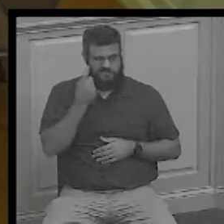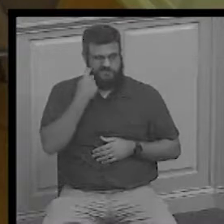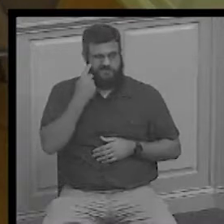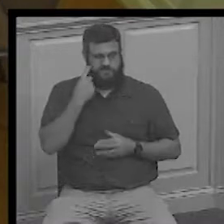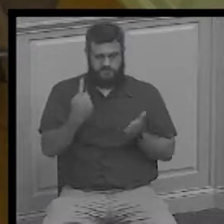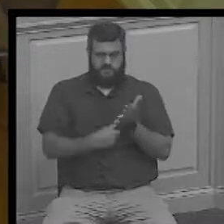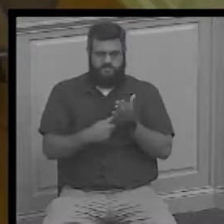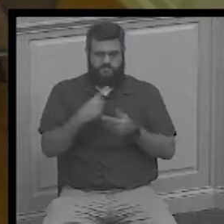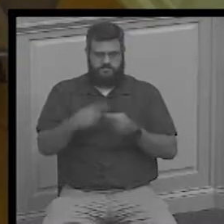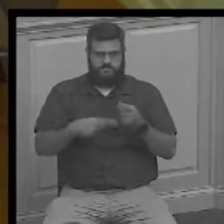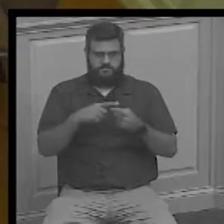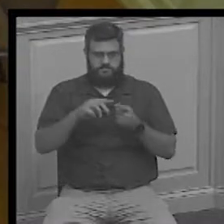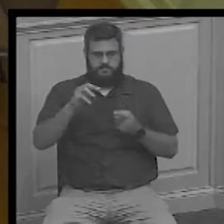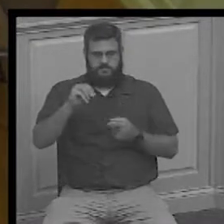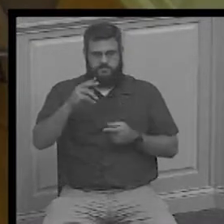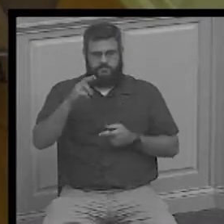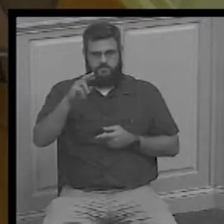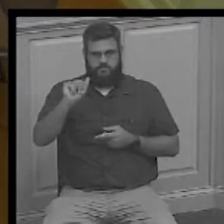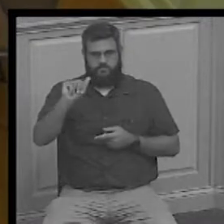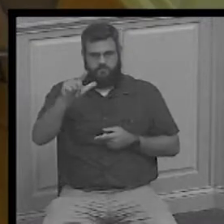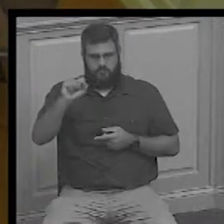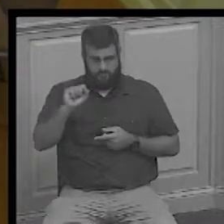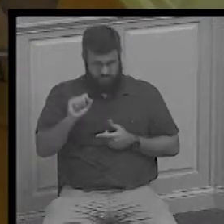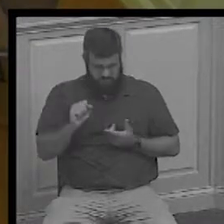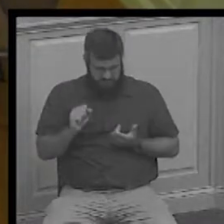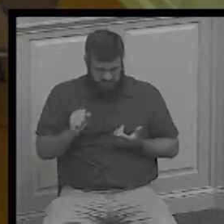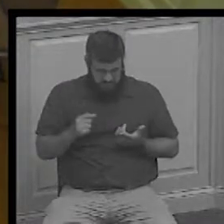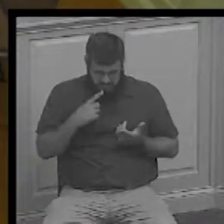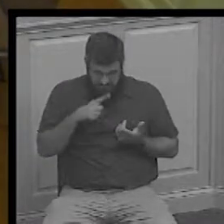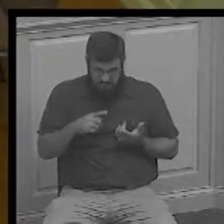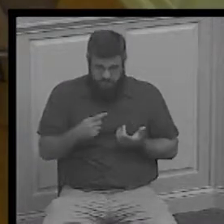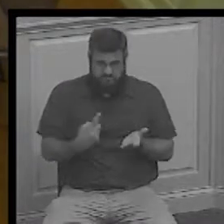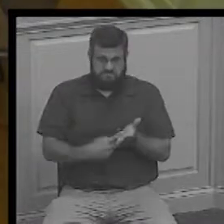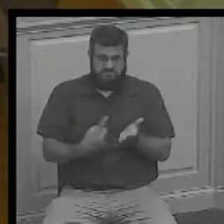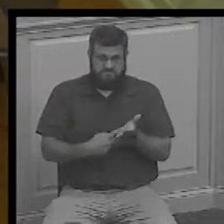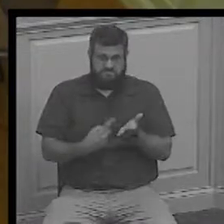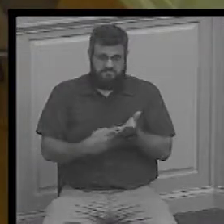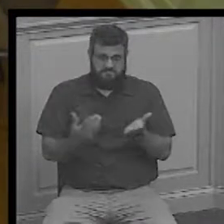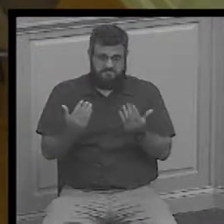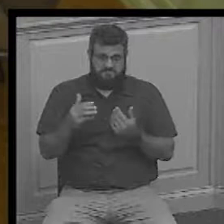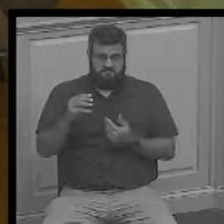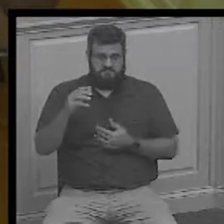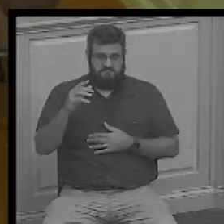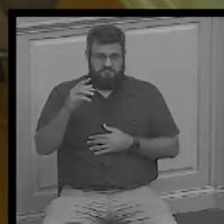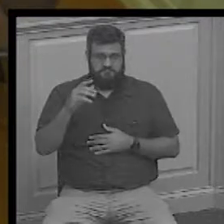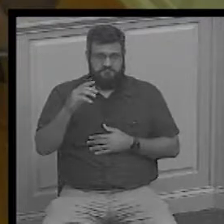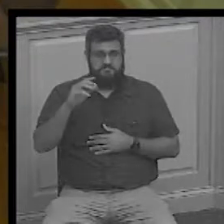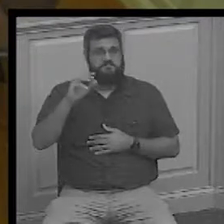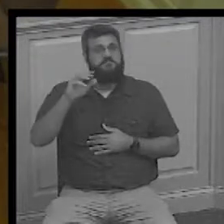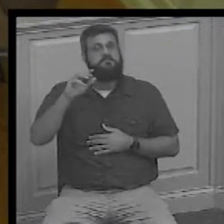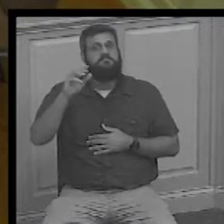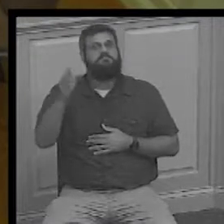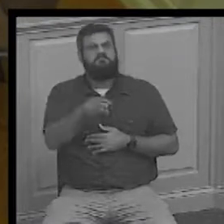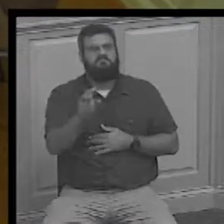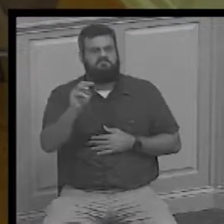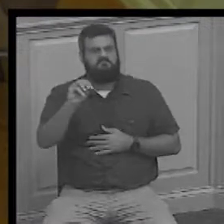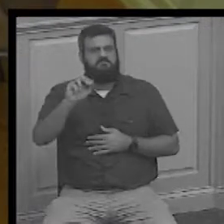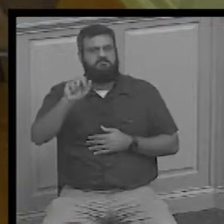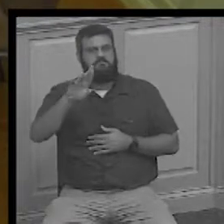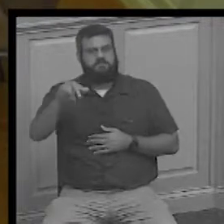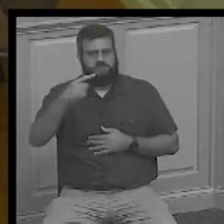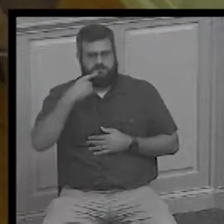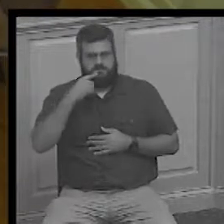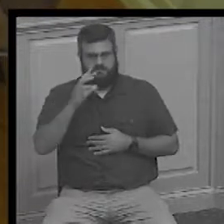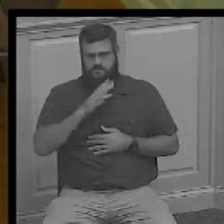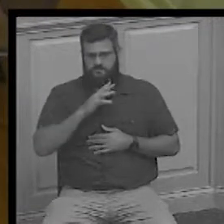murals, Yes. so can you address that a little bit? And Well, so our goal we can address what